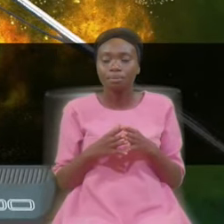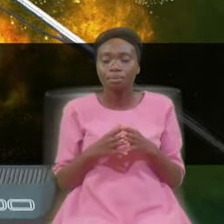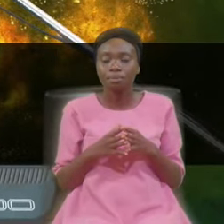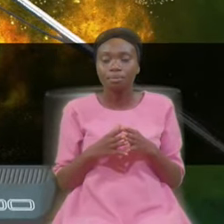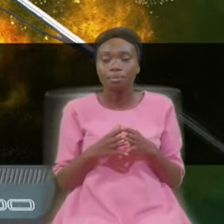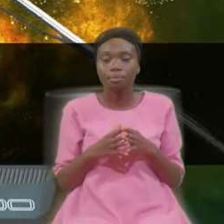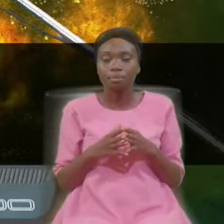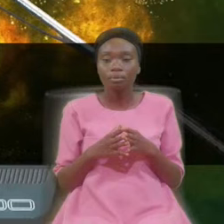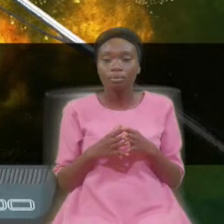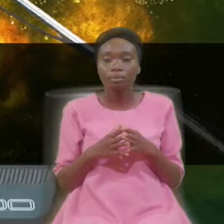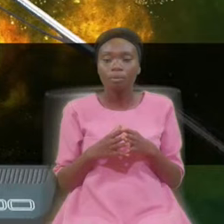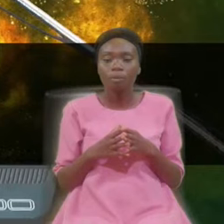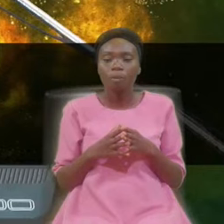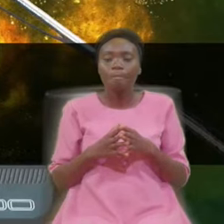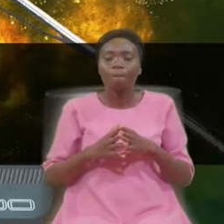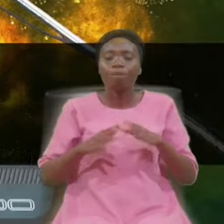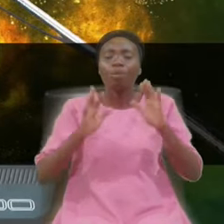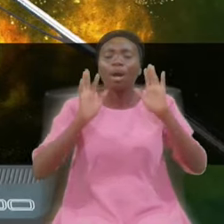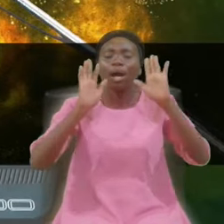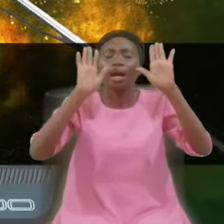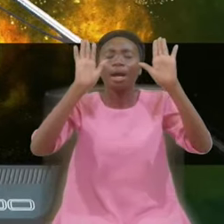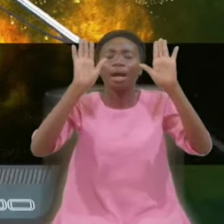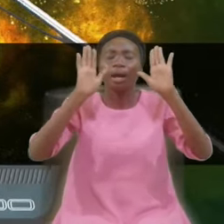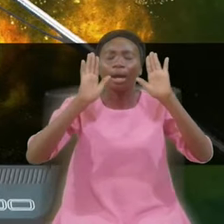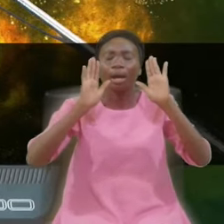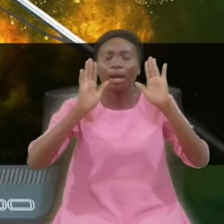I confess, I receive it.